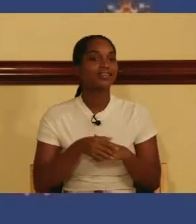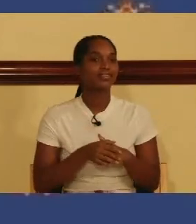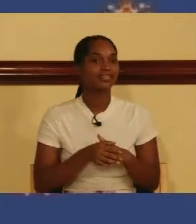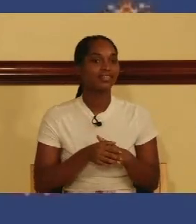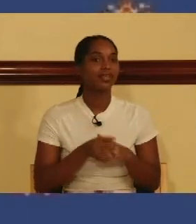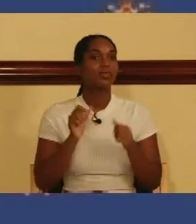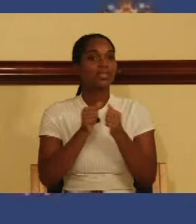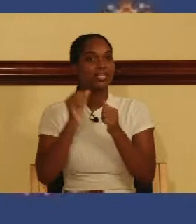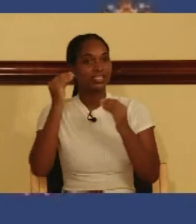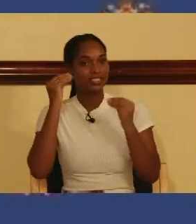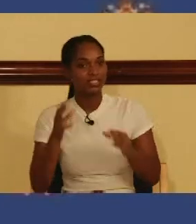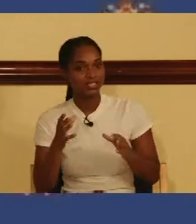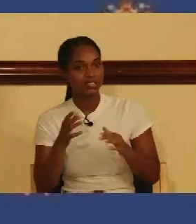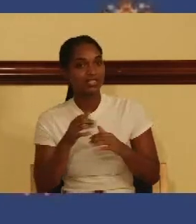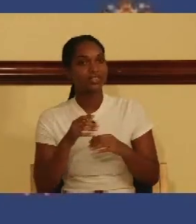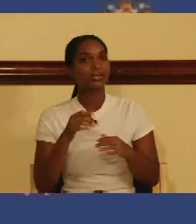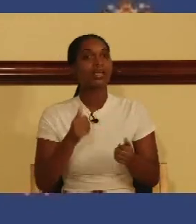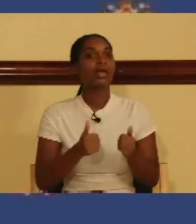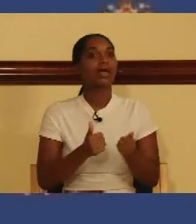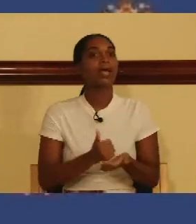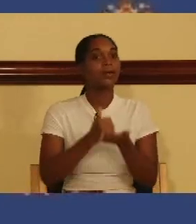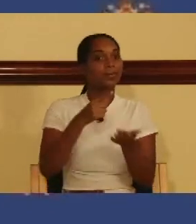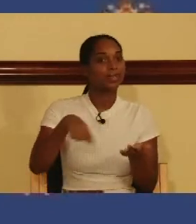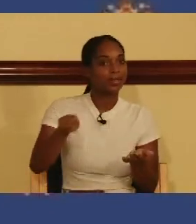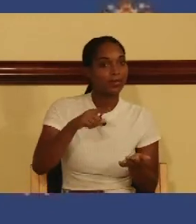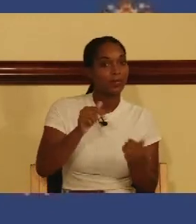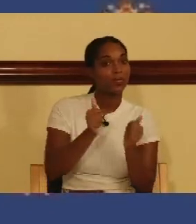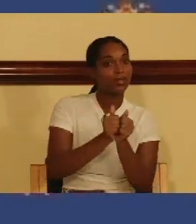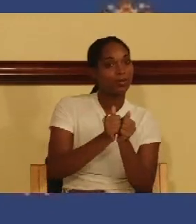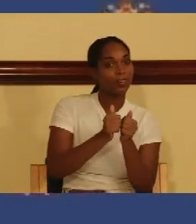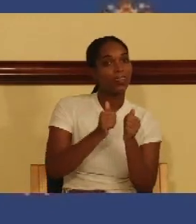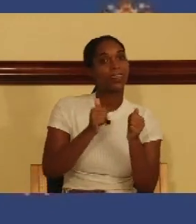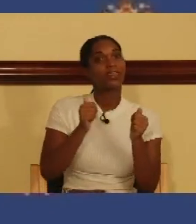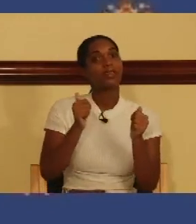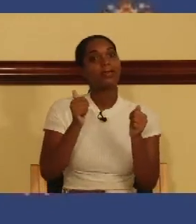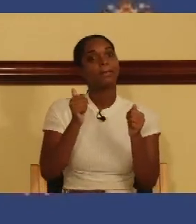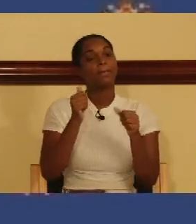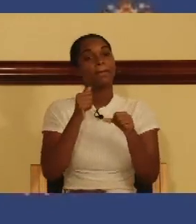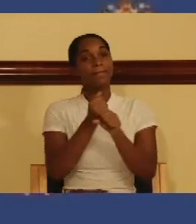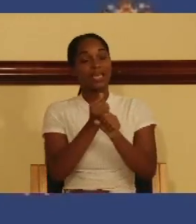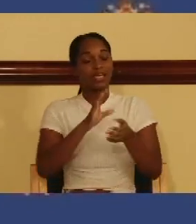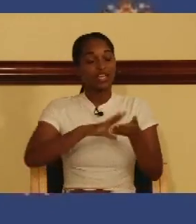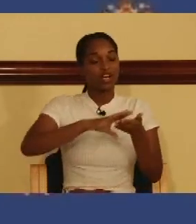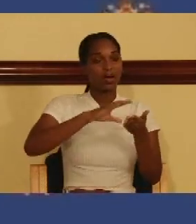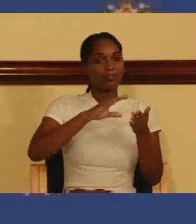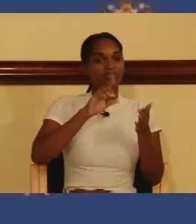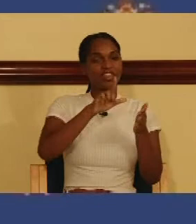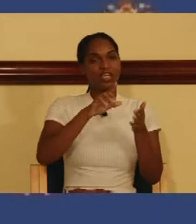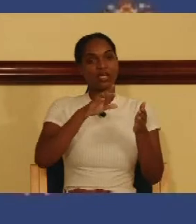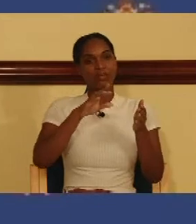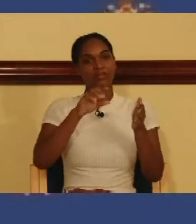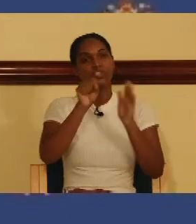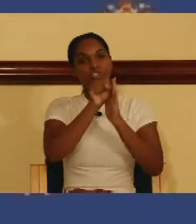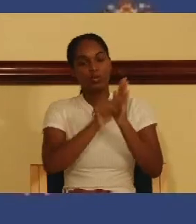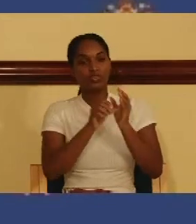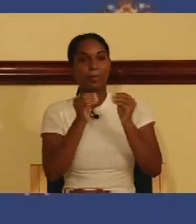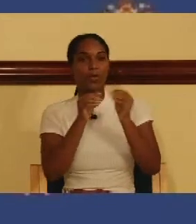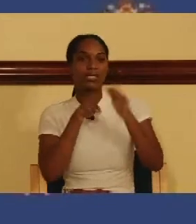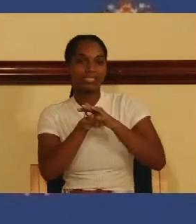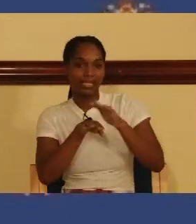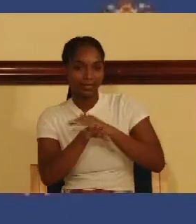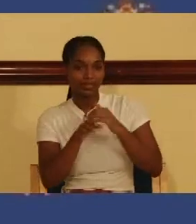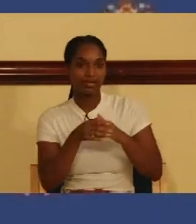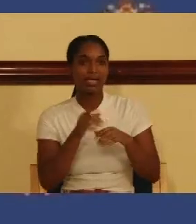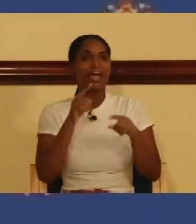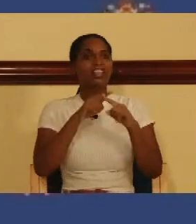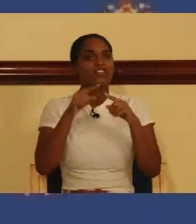the teachers feedback, help them with making their lessons more accessible digitally and more engaging. So I'll start off